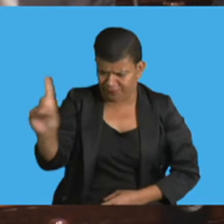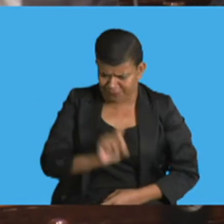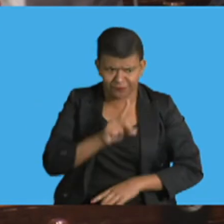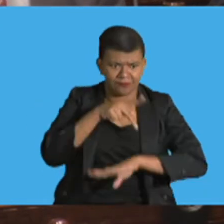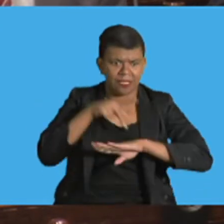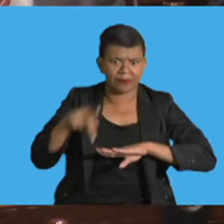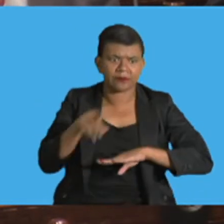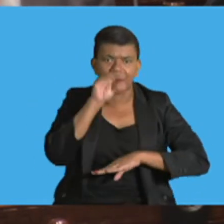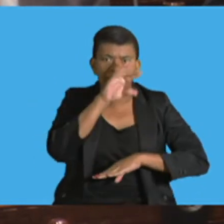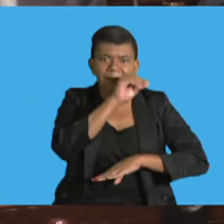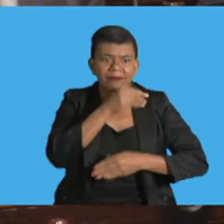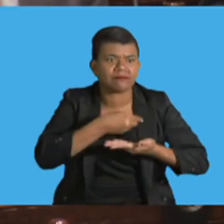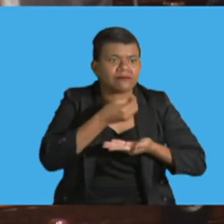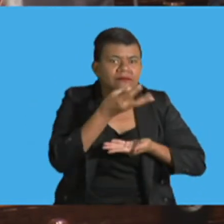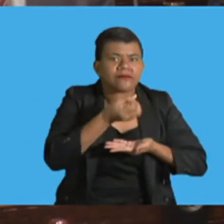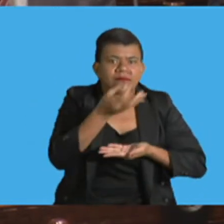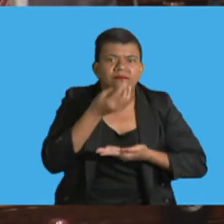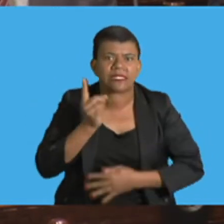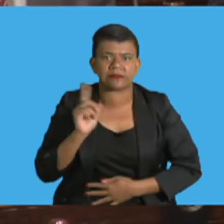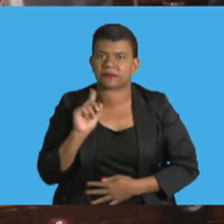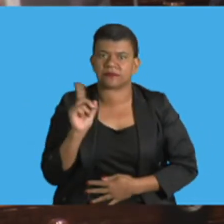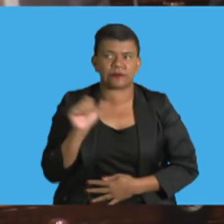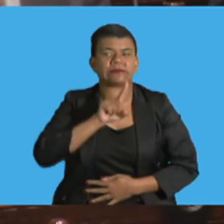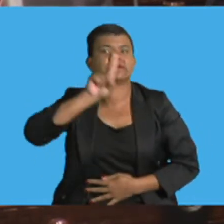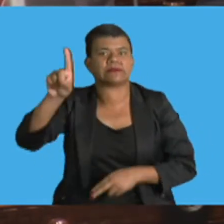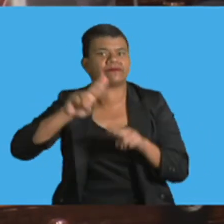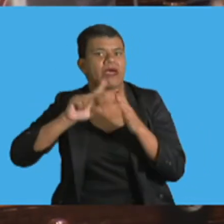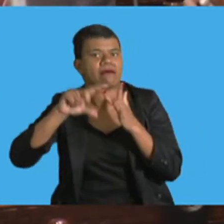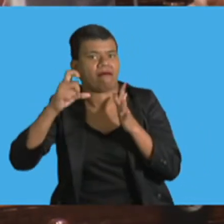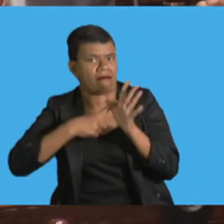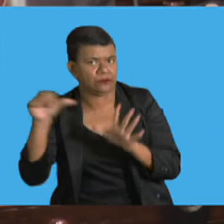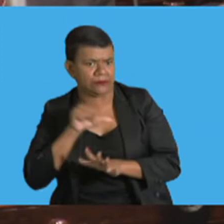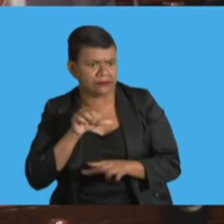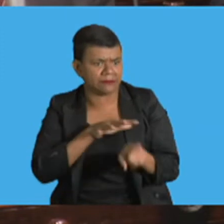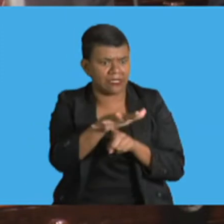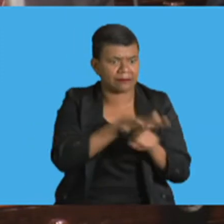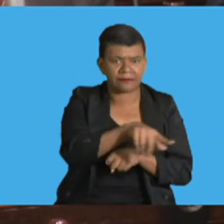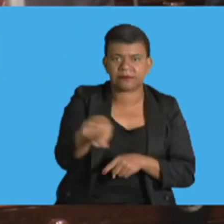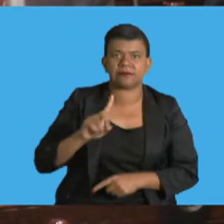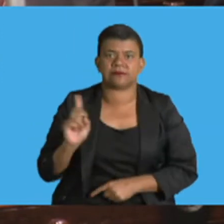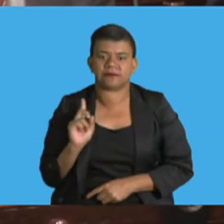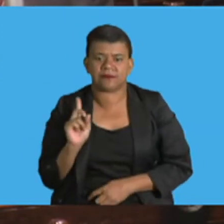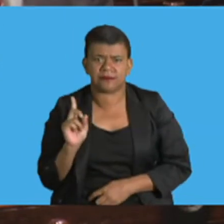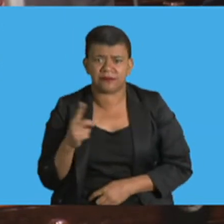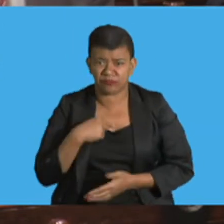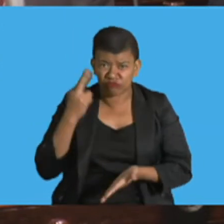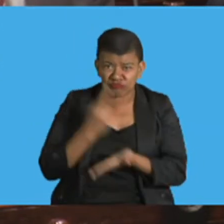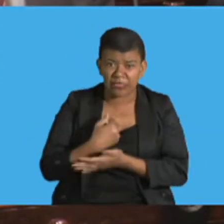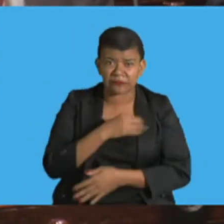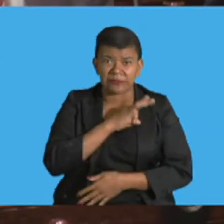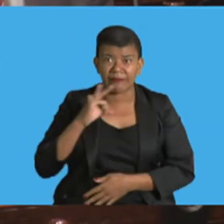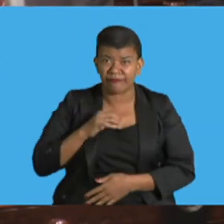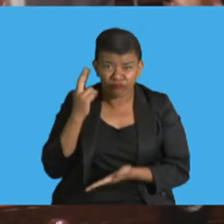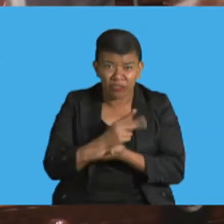these shenanigans and making all sorts of allegations when in fact he is actually complicit in the breach of the privacy and confidentiality